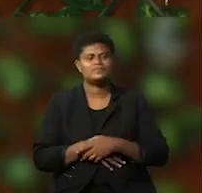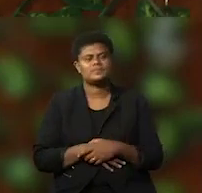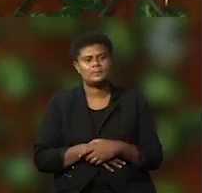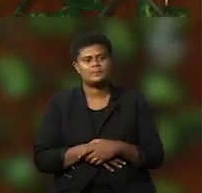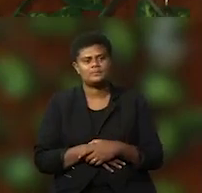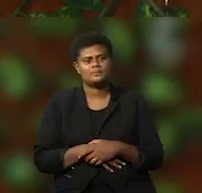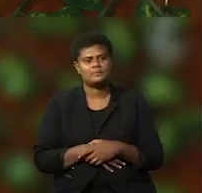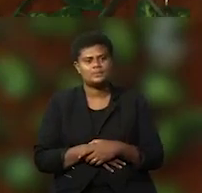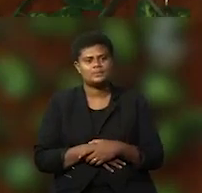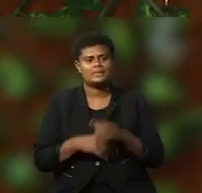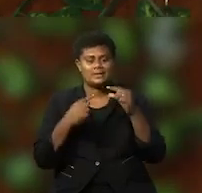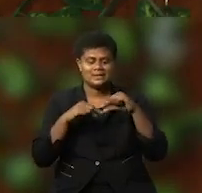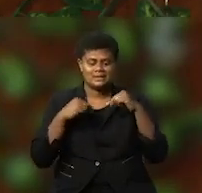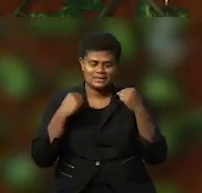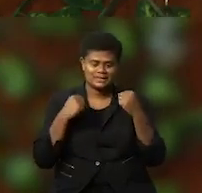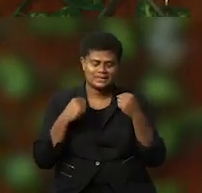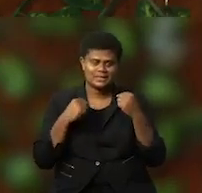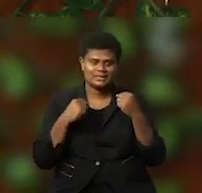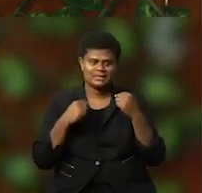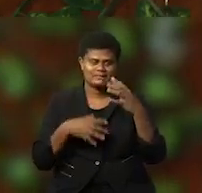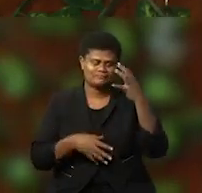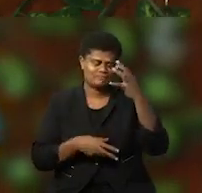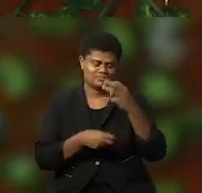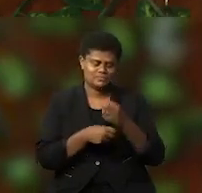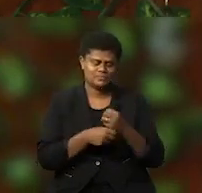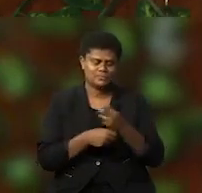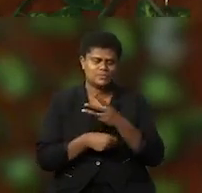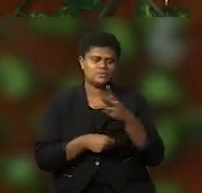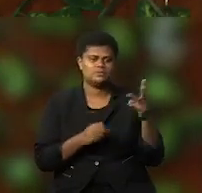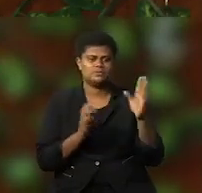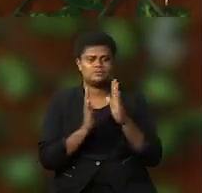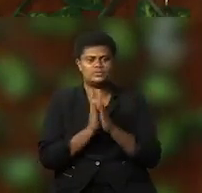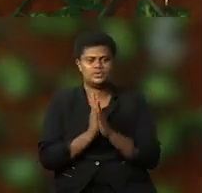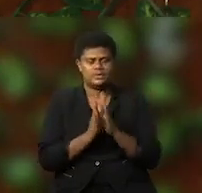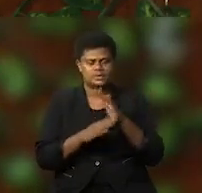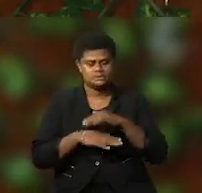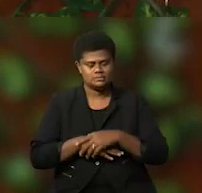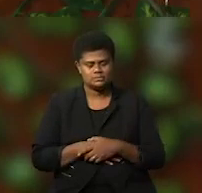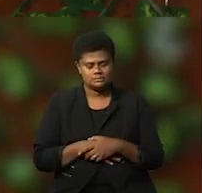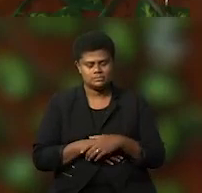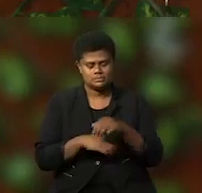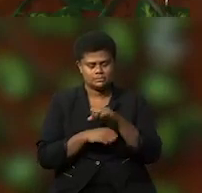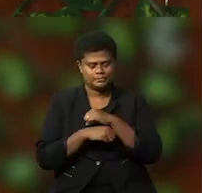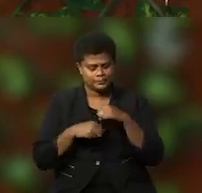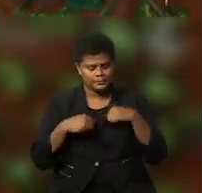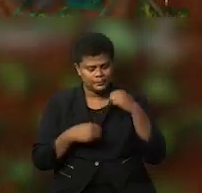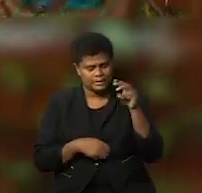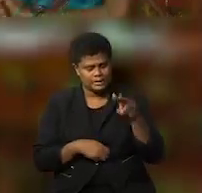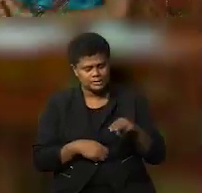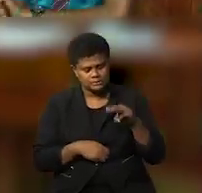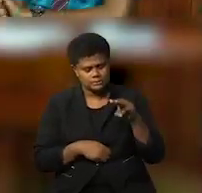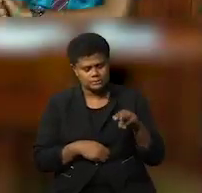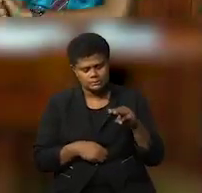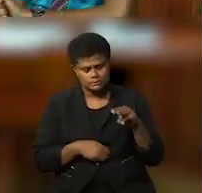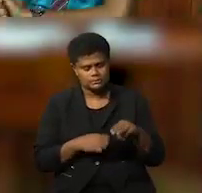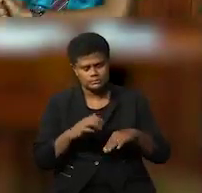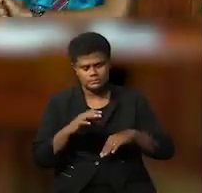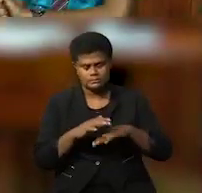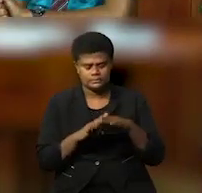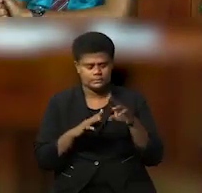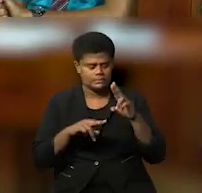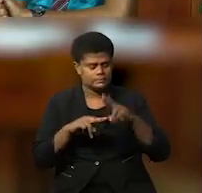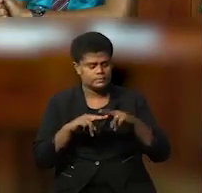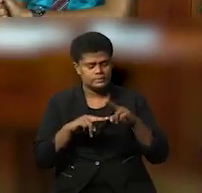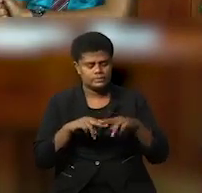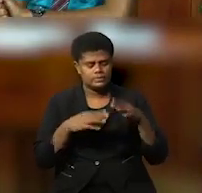our discussions for today, Taltala, if you could just end our discussion with a word of prayer. Our merciful Father, thank